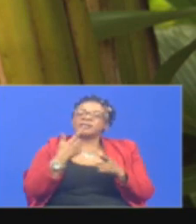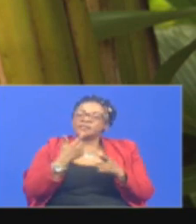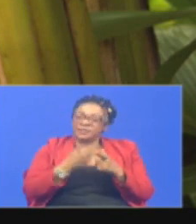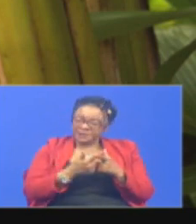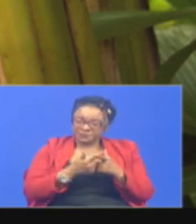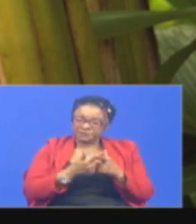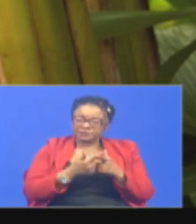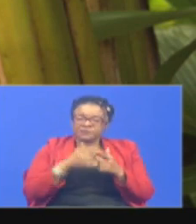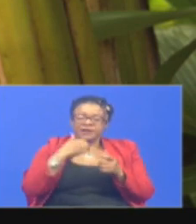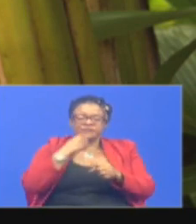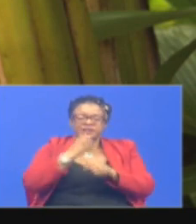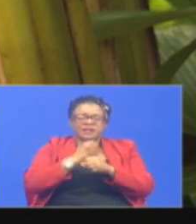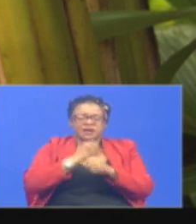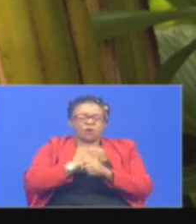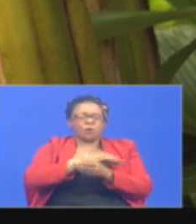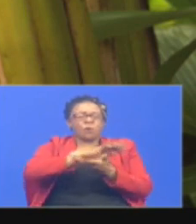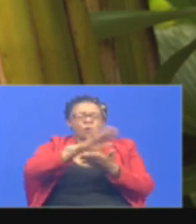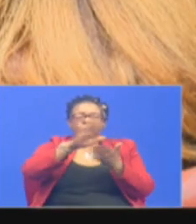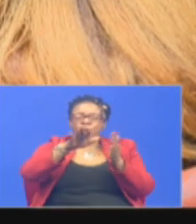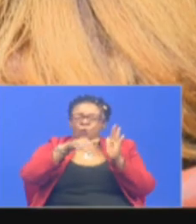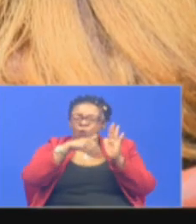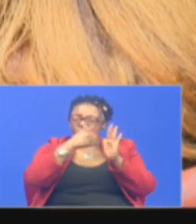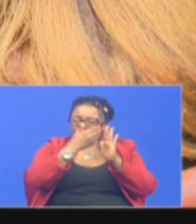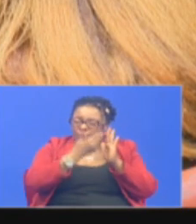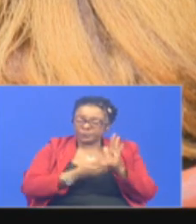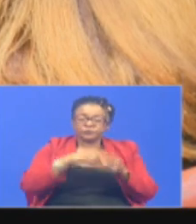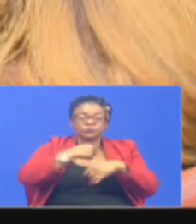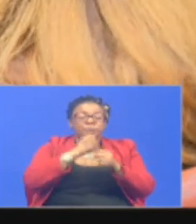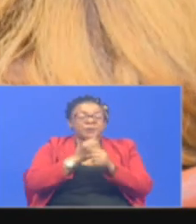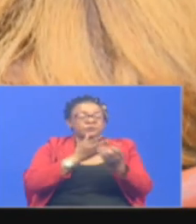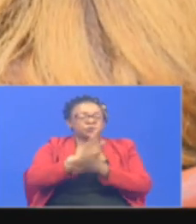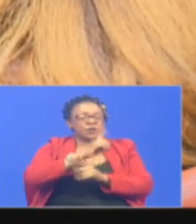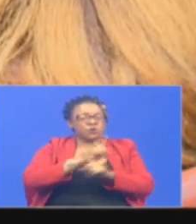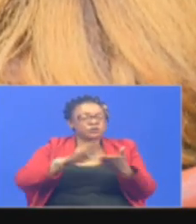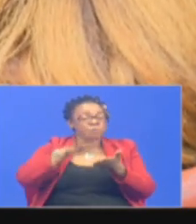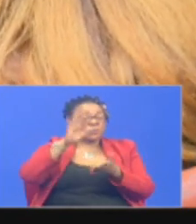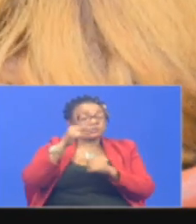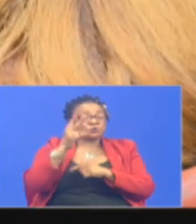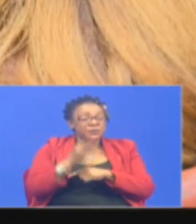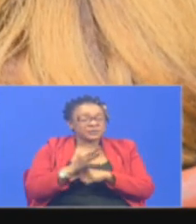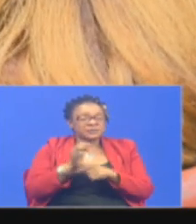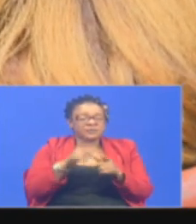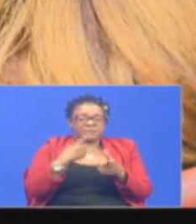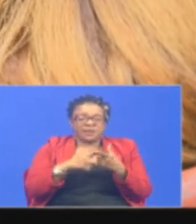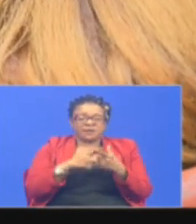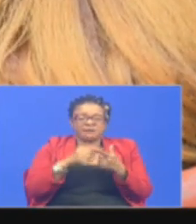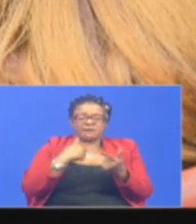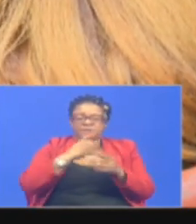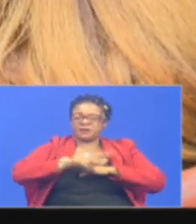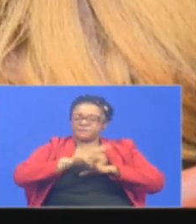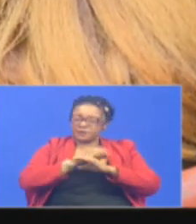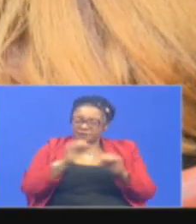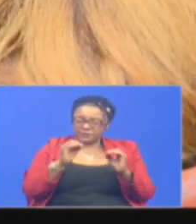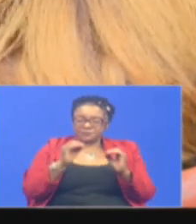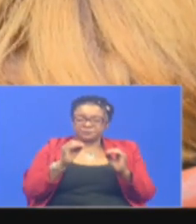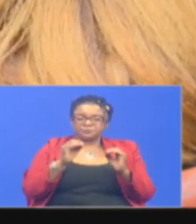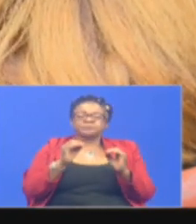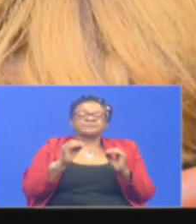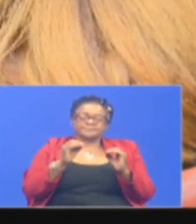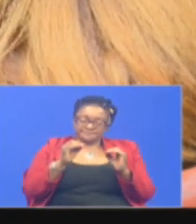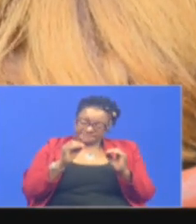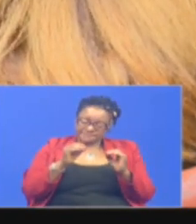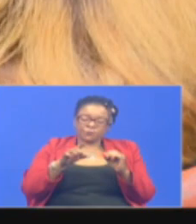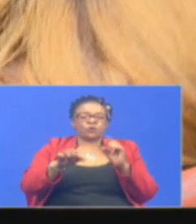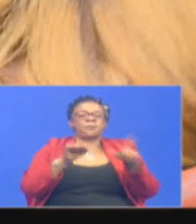done all you can to ensure not more than two-thirds of the same gender, but then fall short, then you nominate.